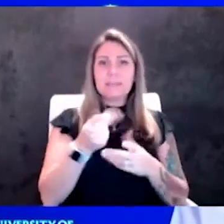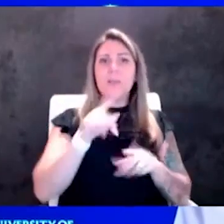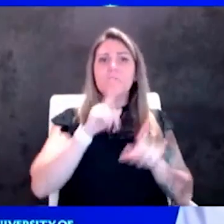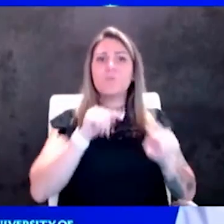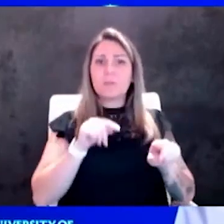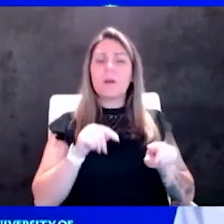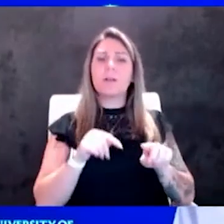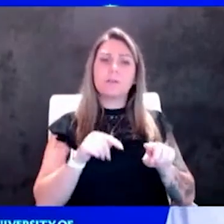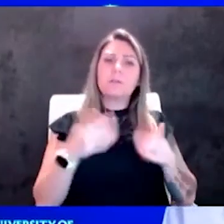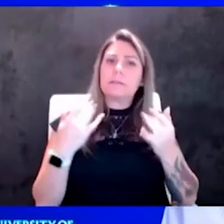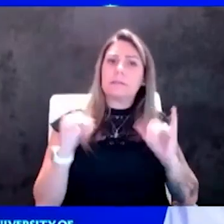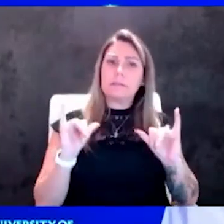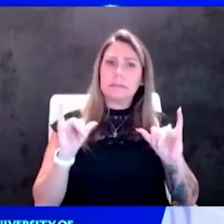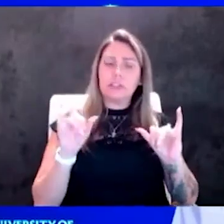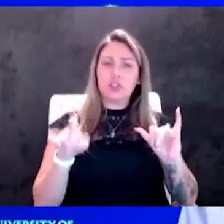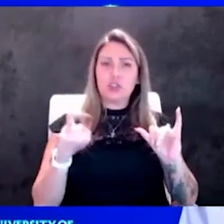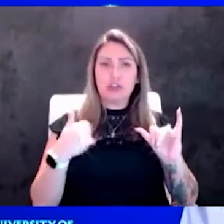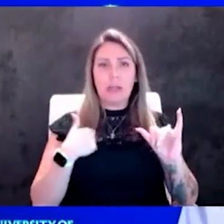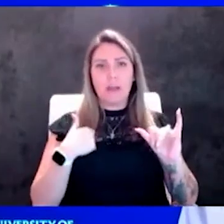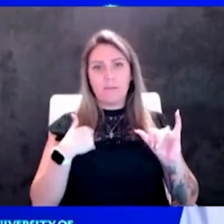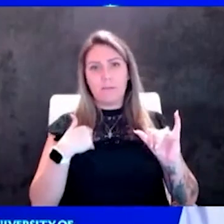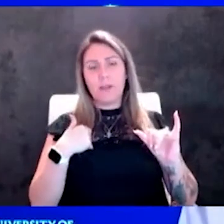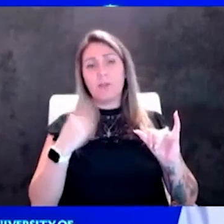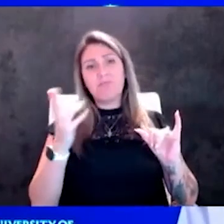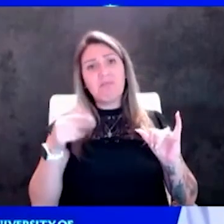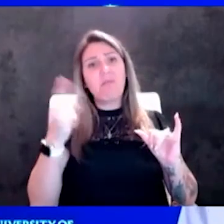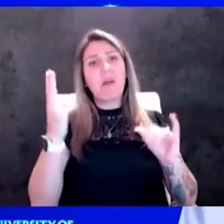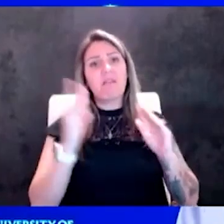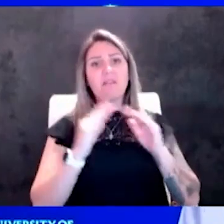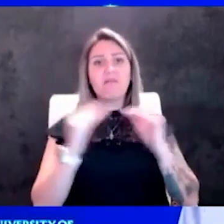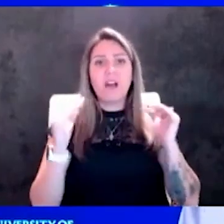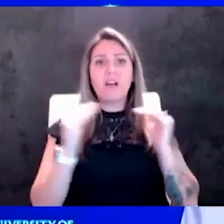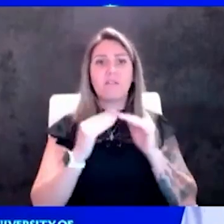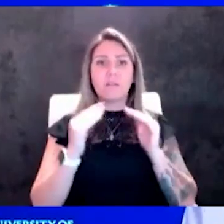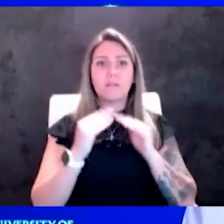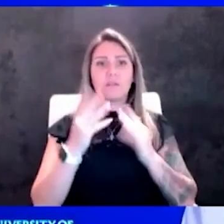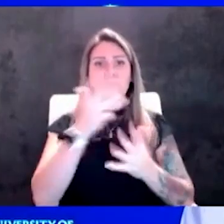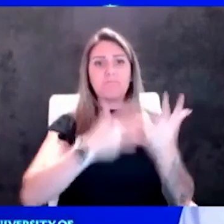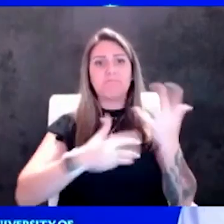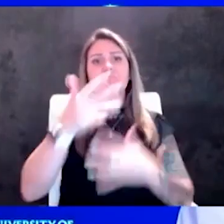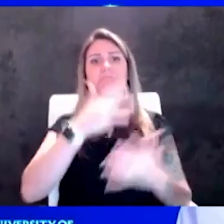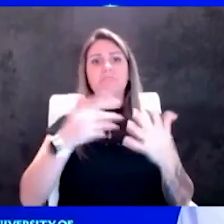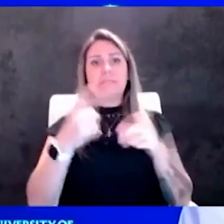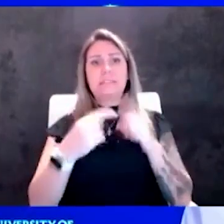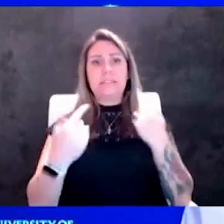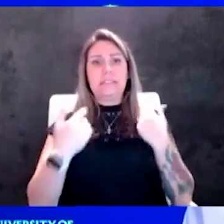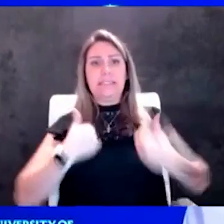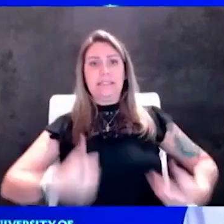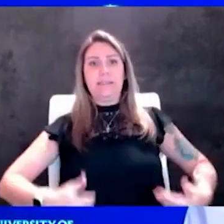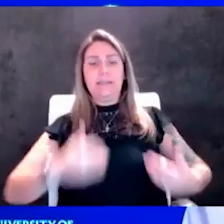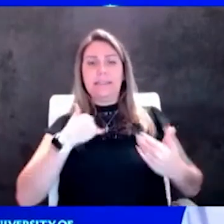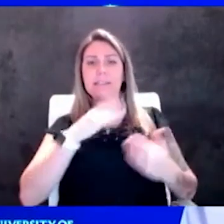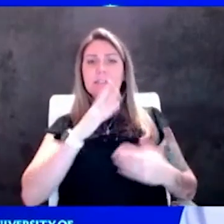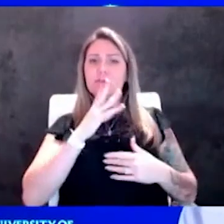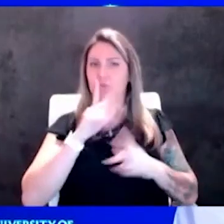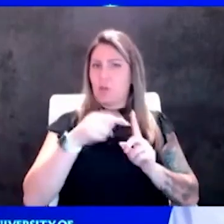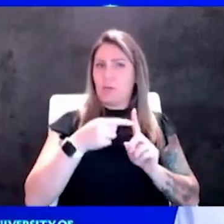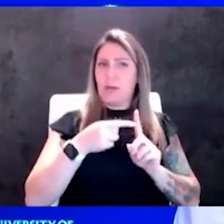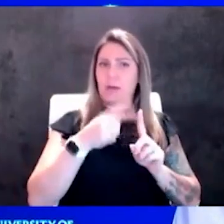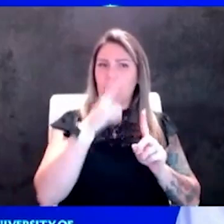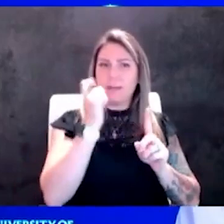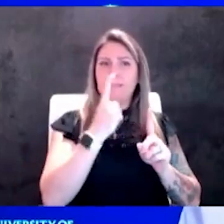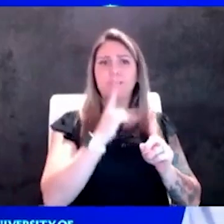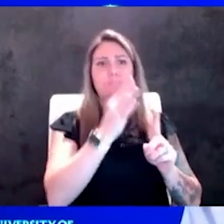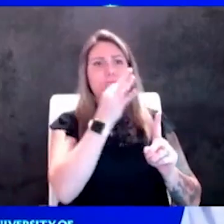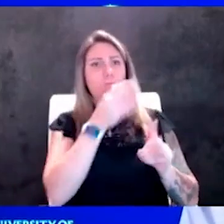still have fairly high levels of those circulating antibodies that we've been talking about because it's so soon after infection, as